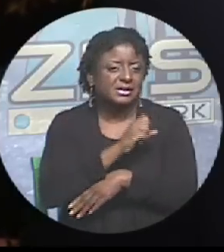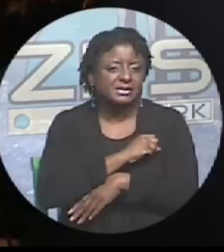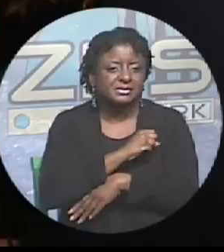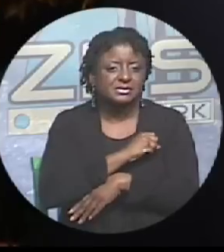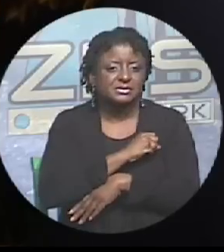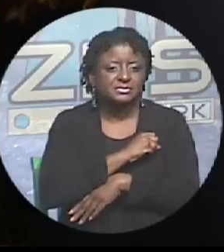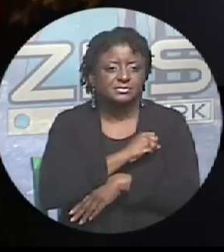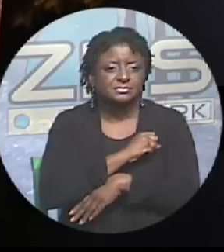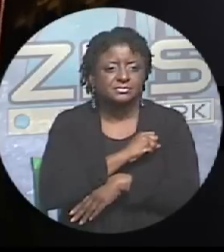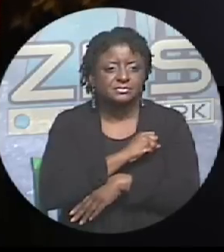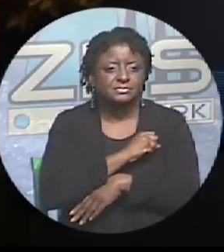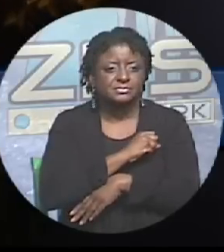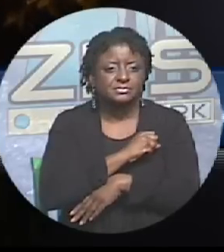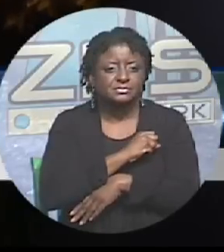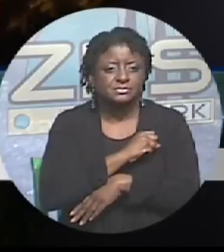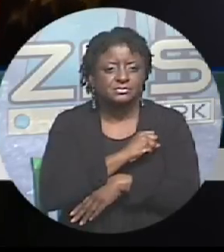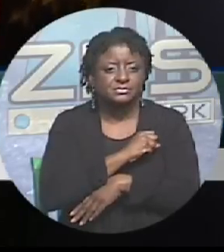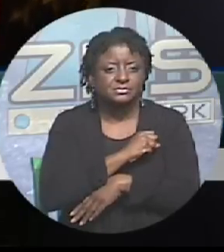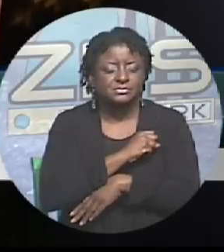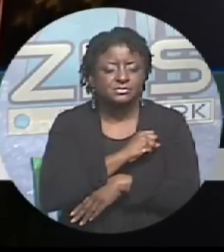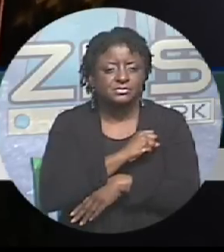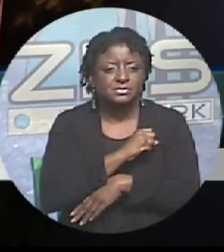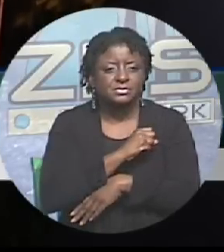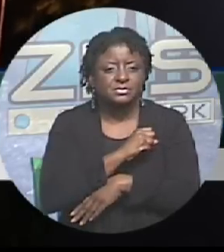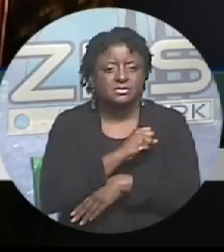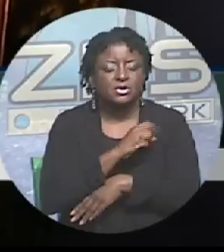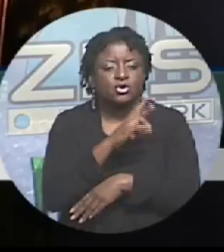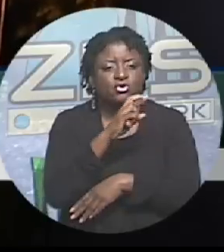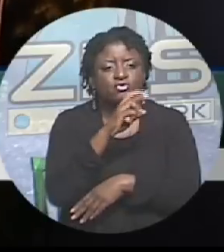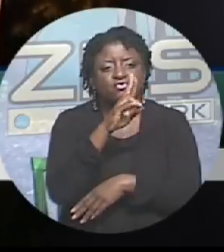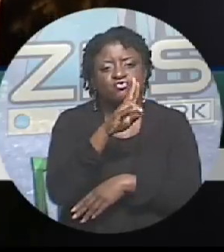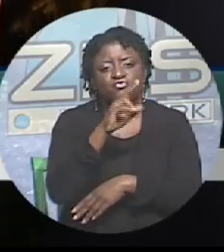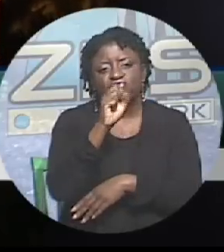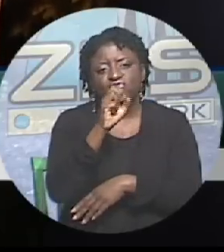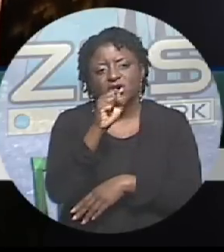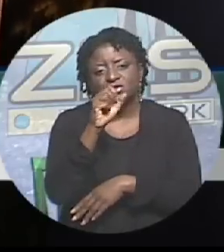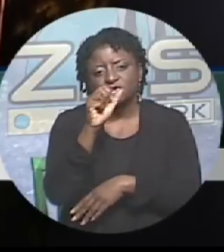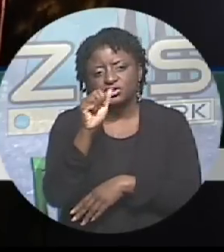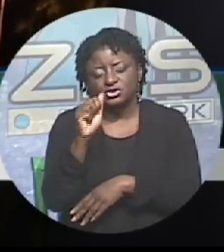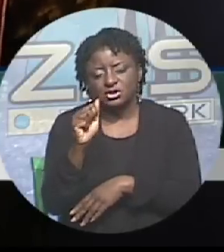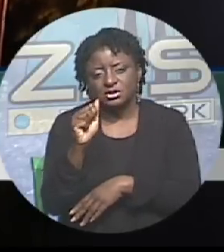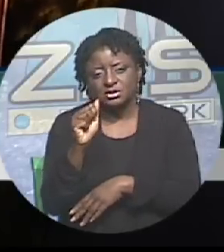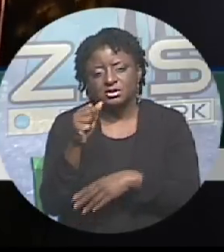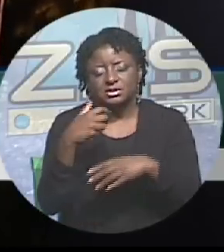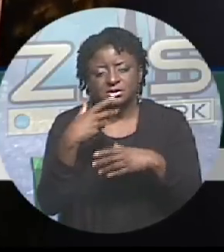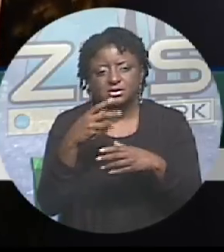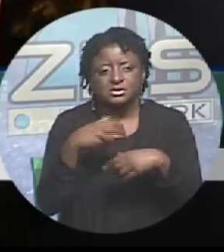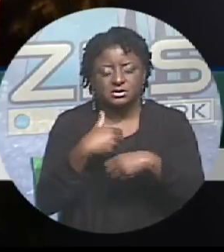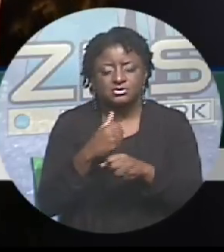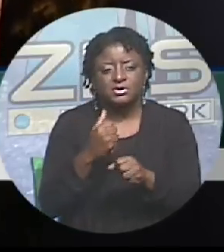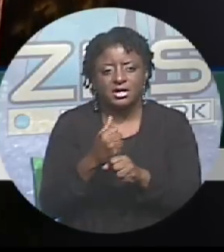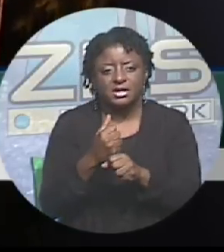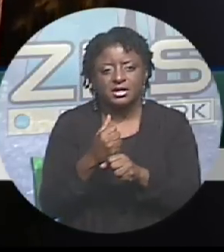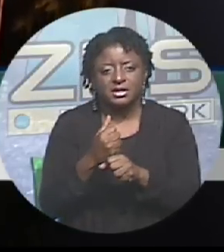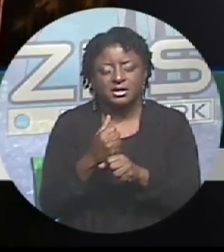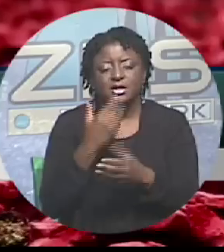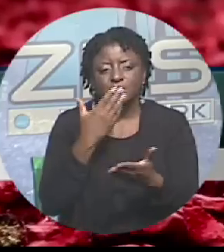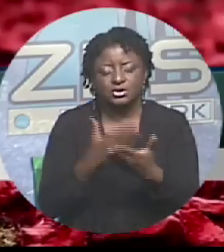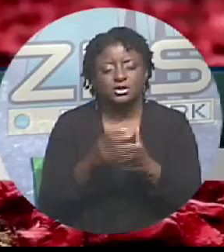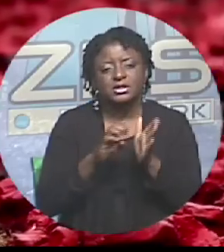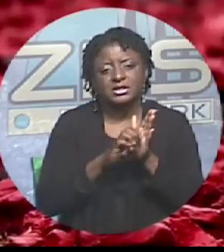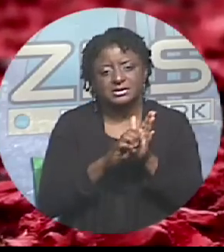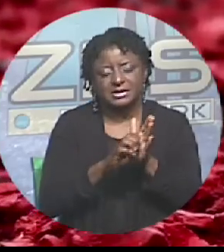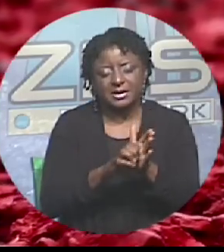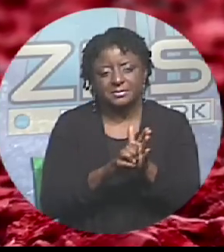I think WADA is setting a very, very good example because at the end of the day, the playing field has to be leveled. There can't be different rules for different persons.